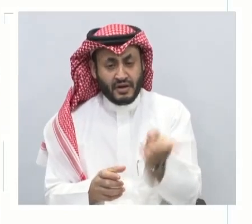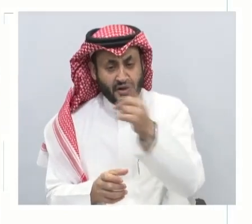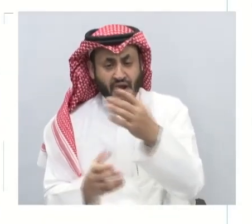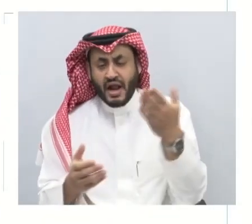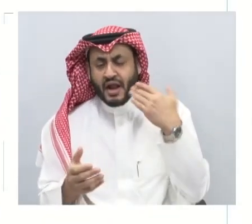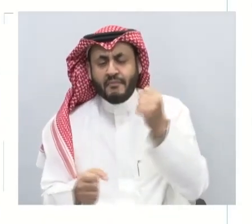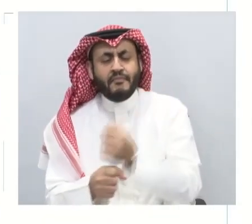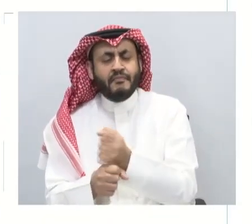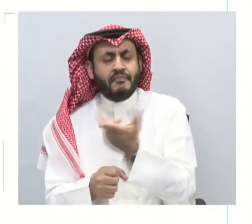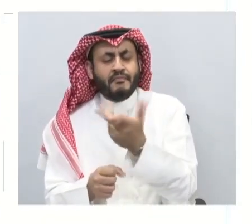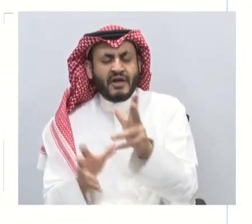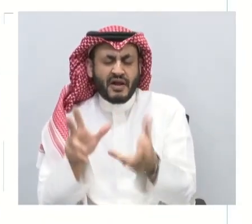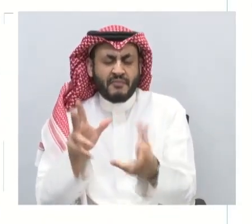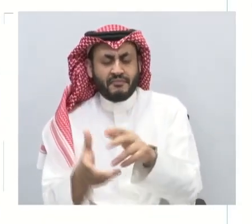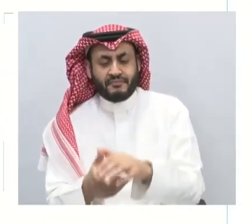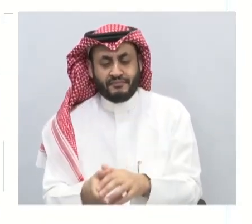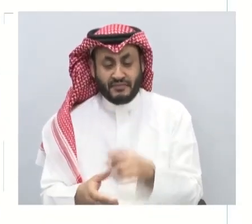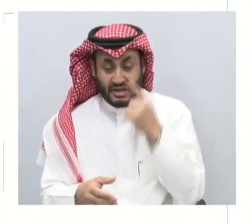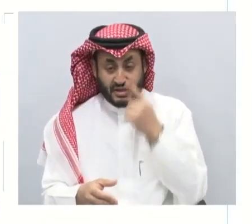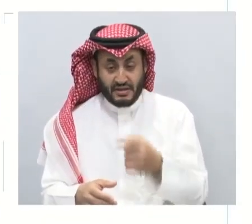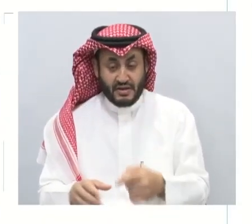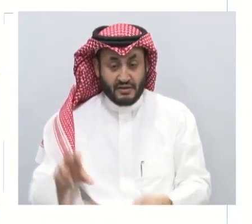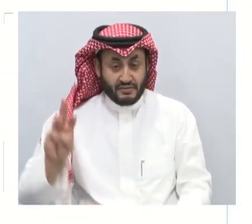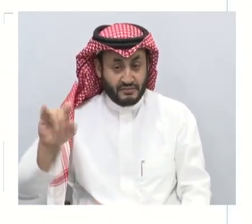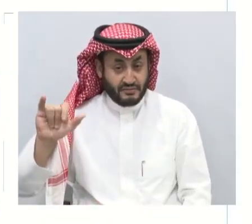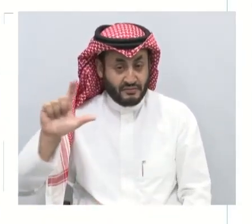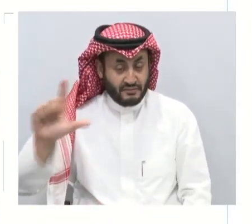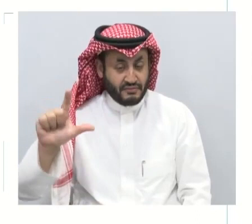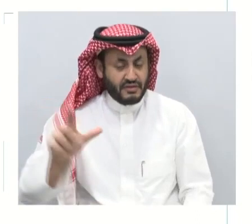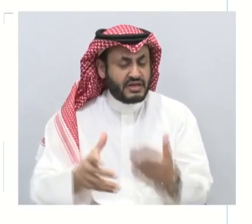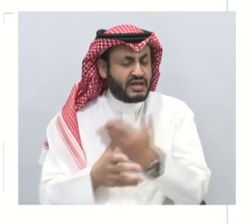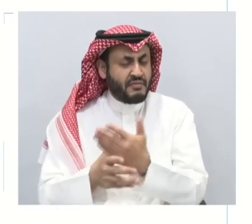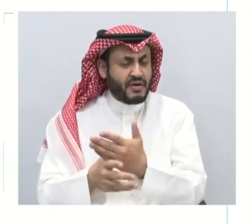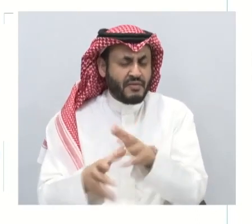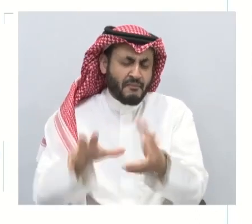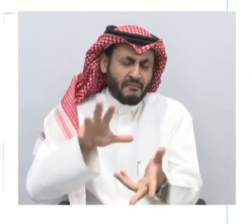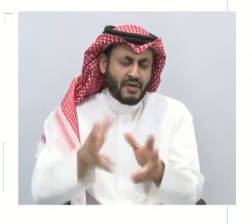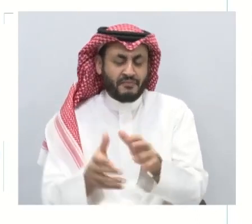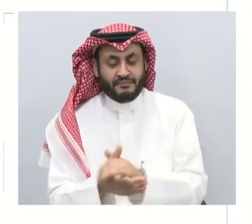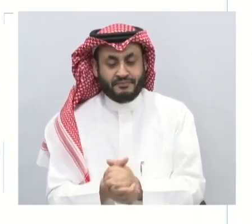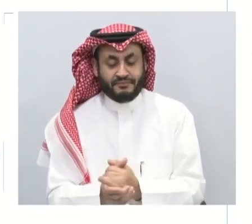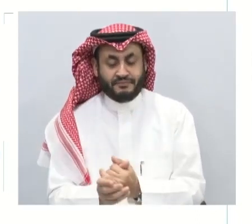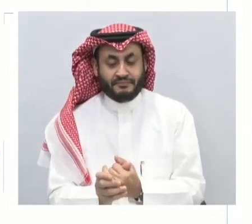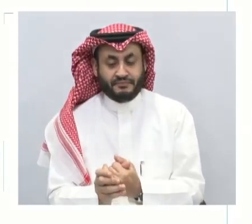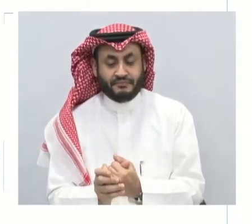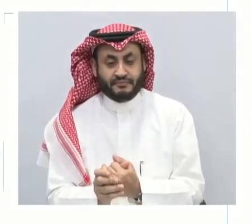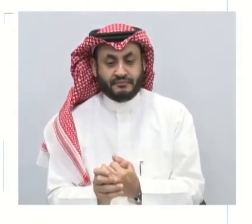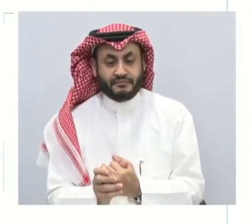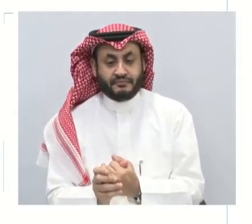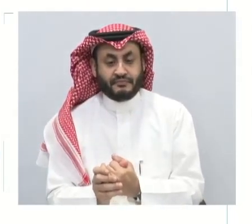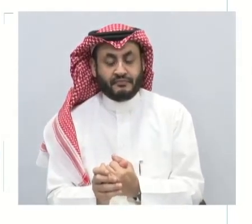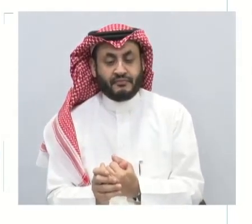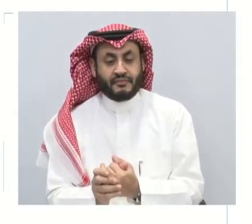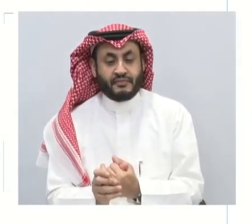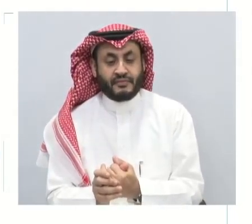summer? You can answer like this, I'll probably go horse riding in Najran. Another way also to ask about this action